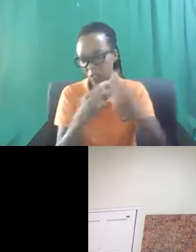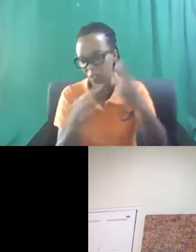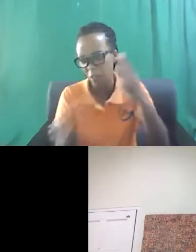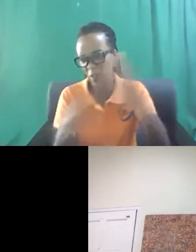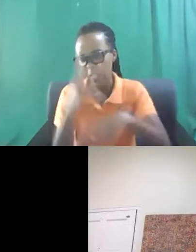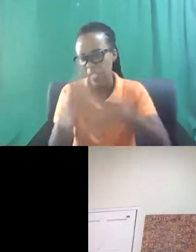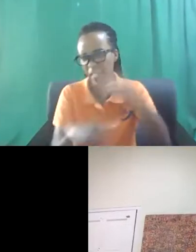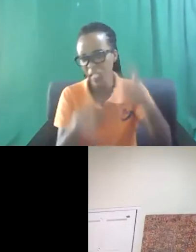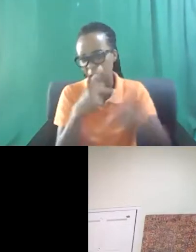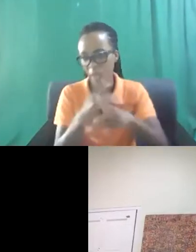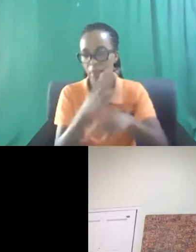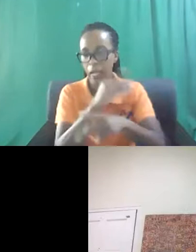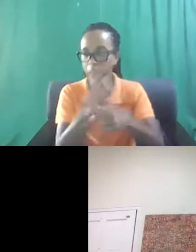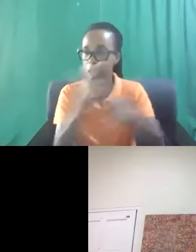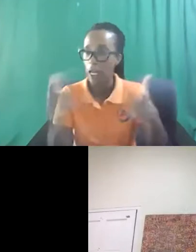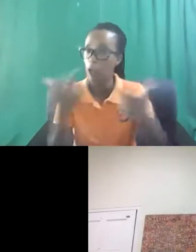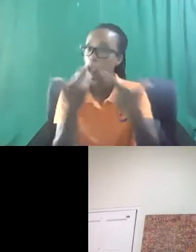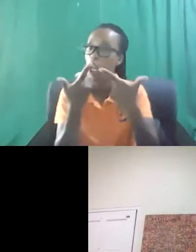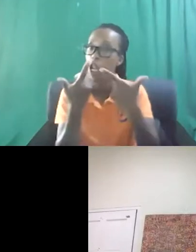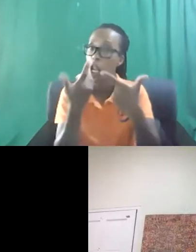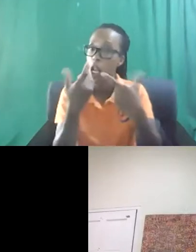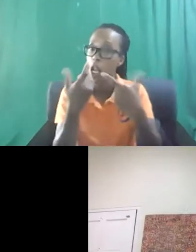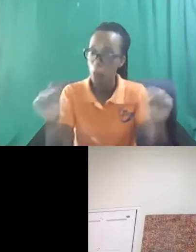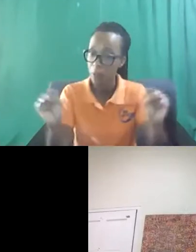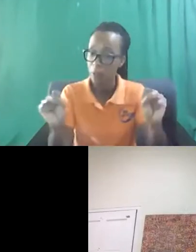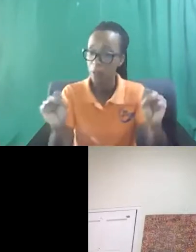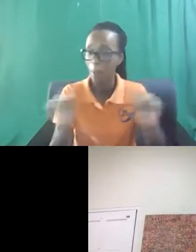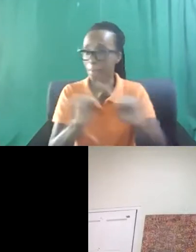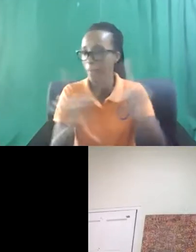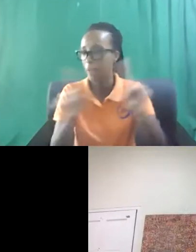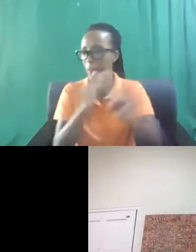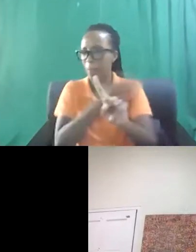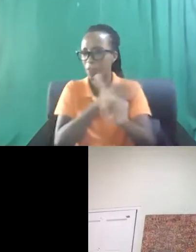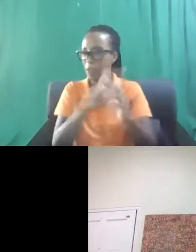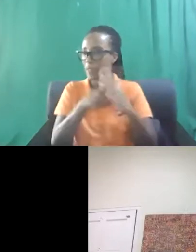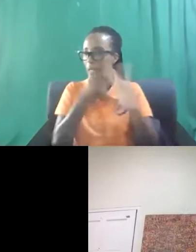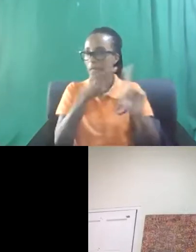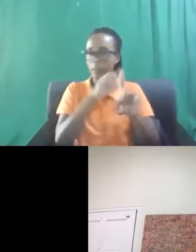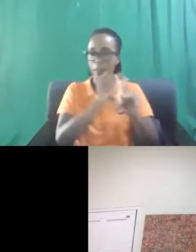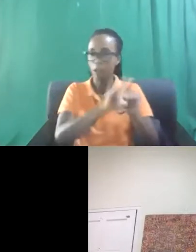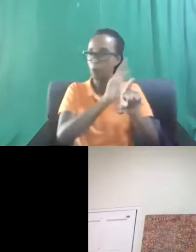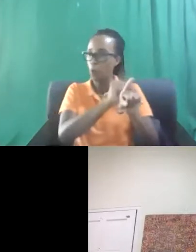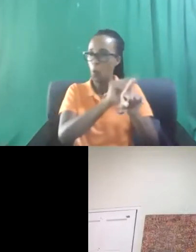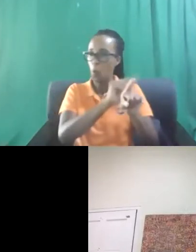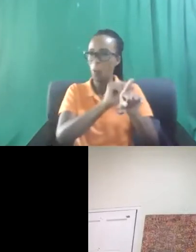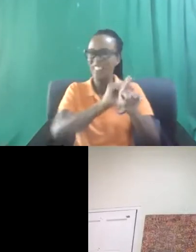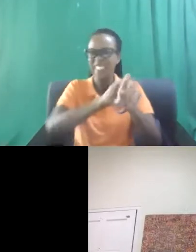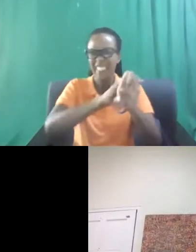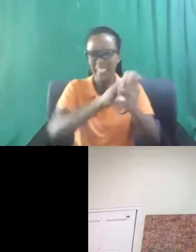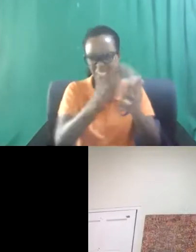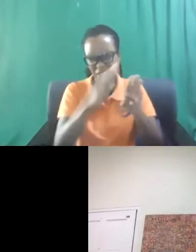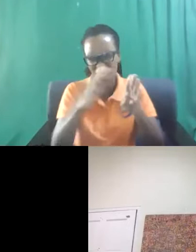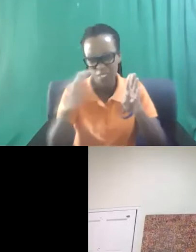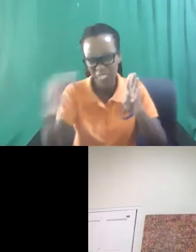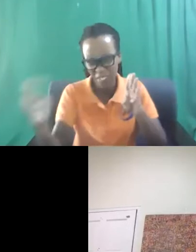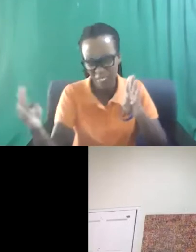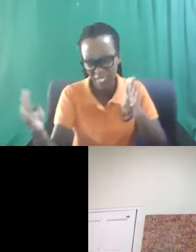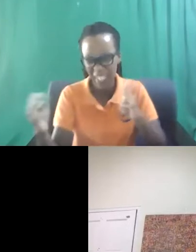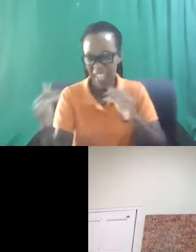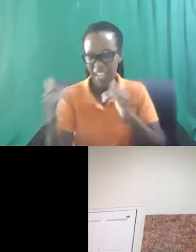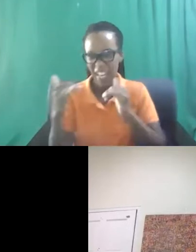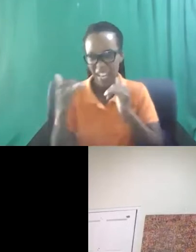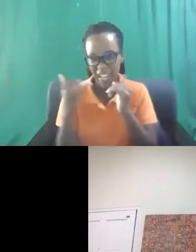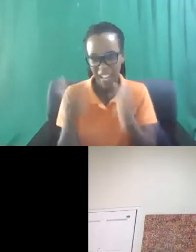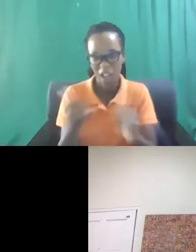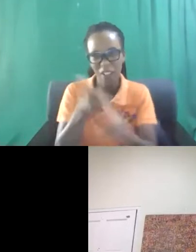language linguistics. Although that's not really where I started out, I've worked on all kinds of different things, and I guess I kind of think of myself as a